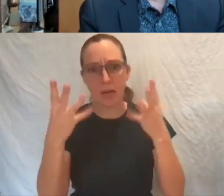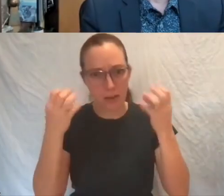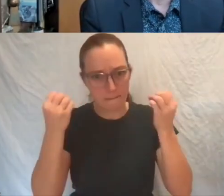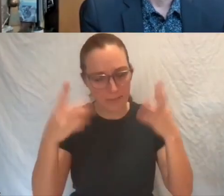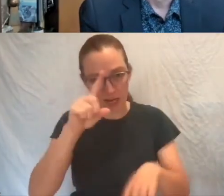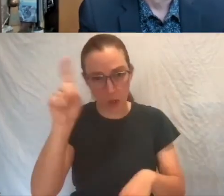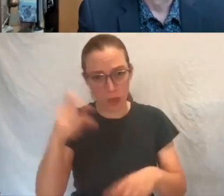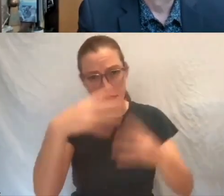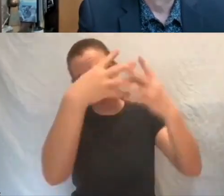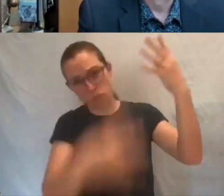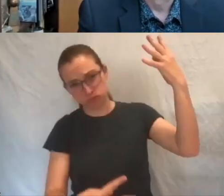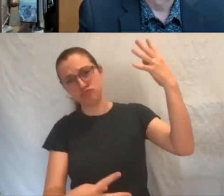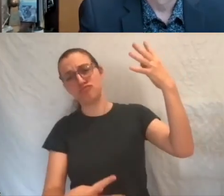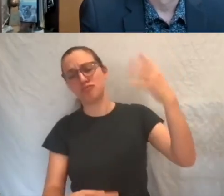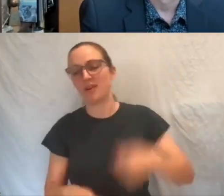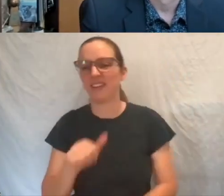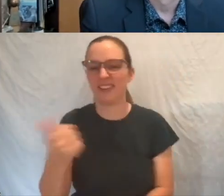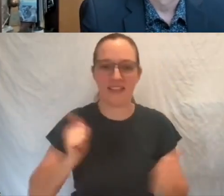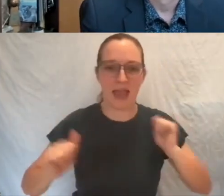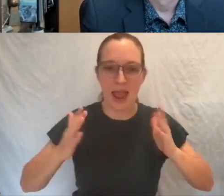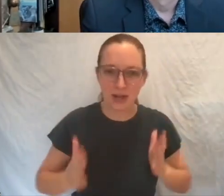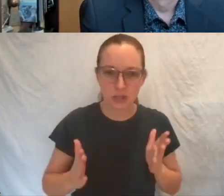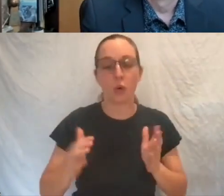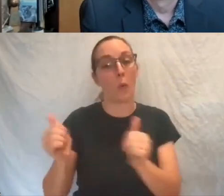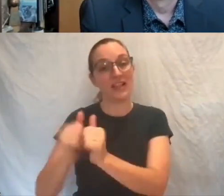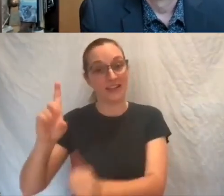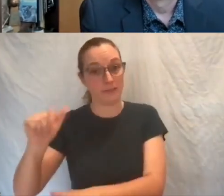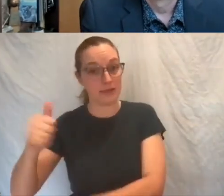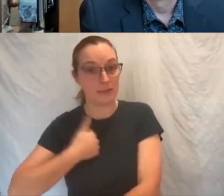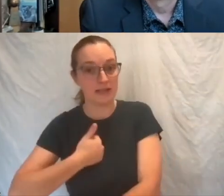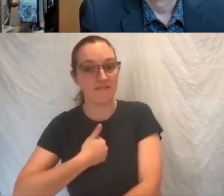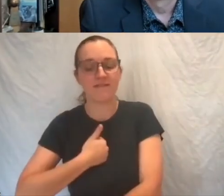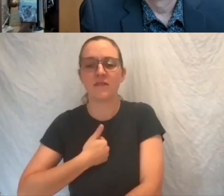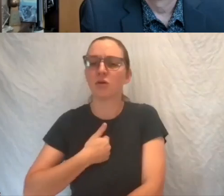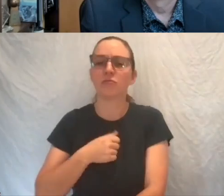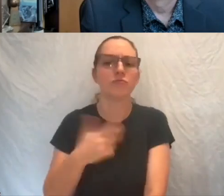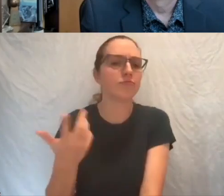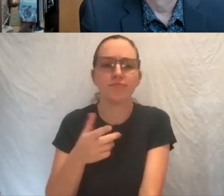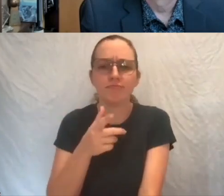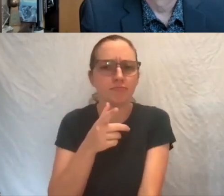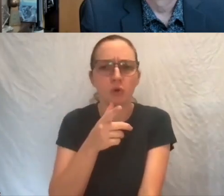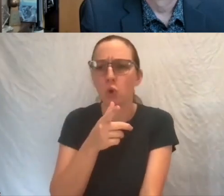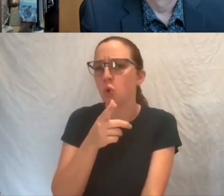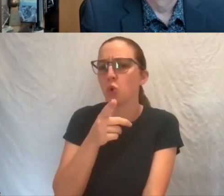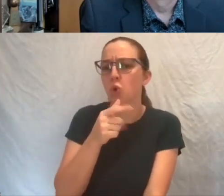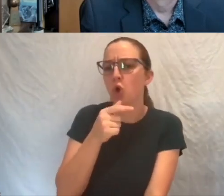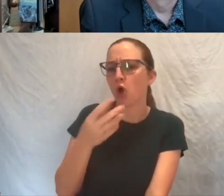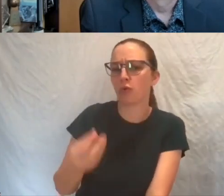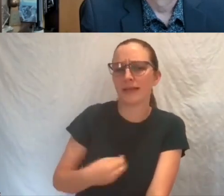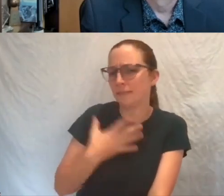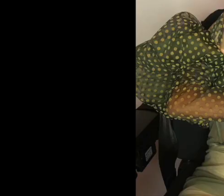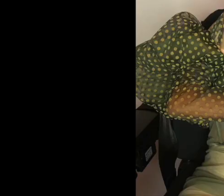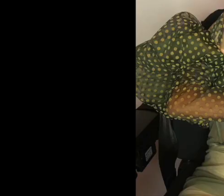you, really, as another actor with a disability myself. I guess, who are your influences? You mentioned Julia Mercado,